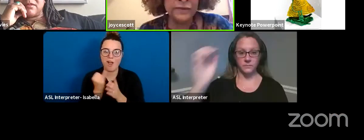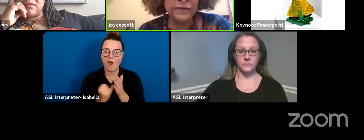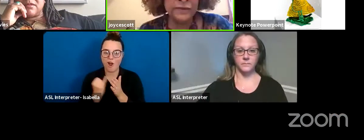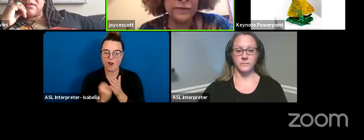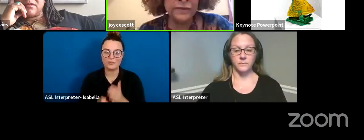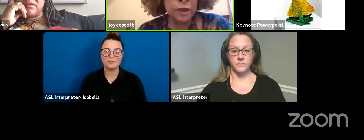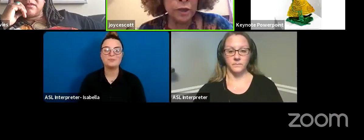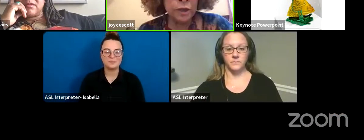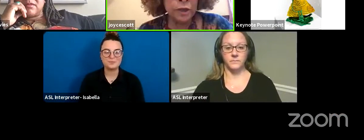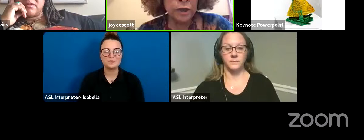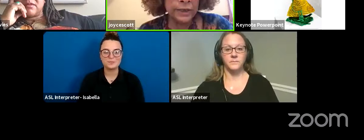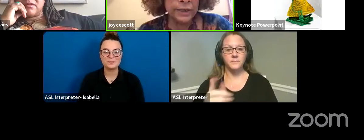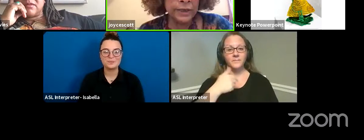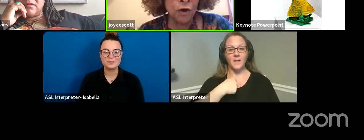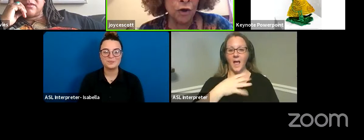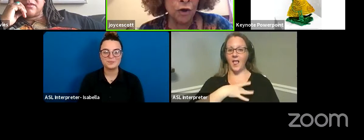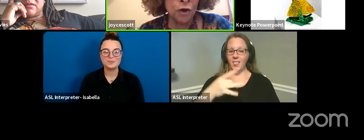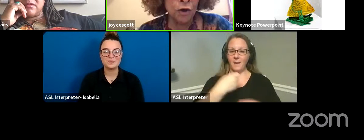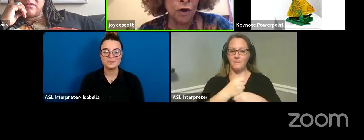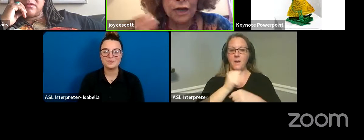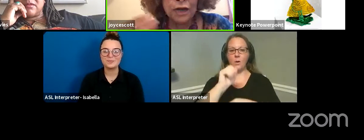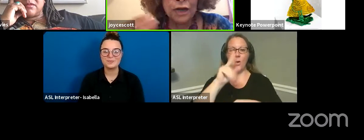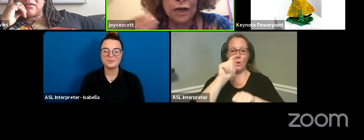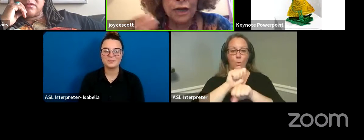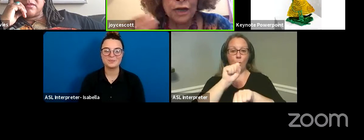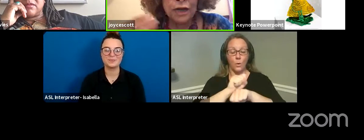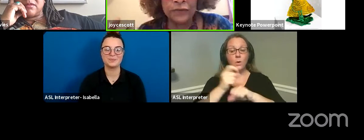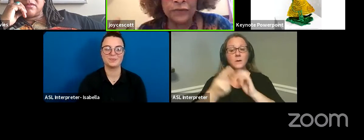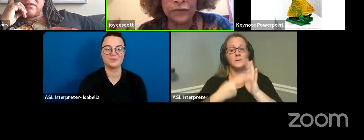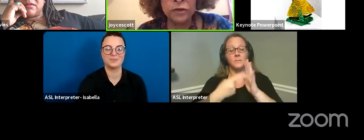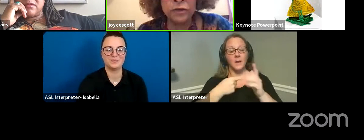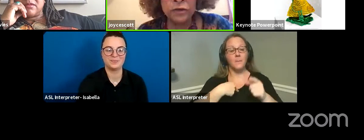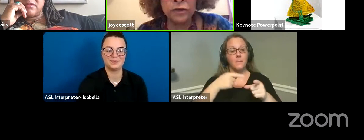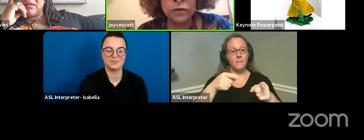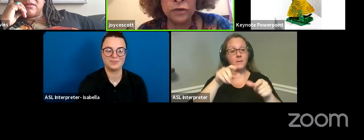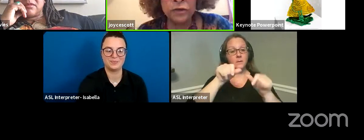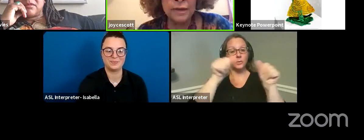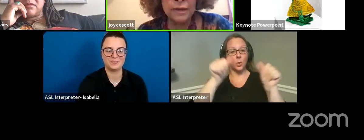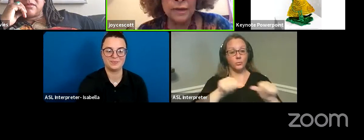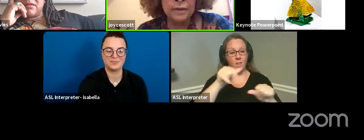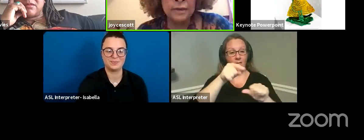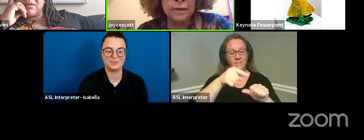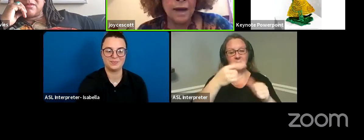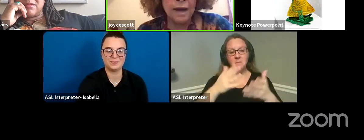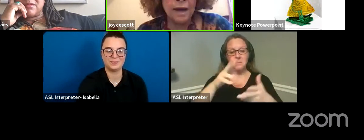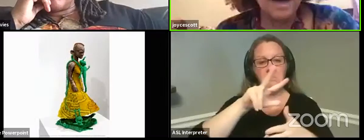is probably almost 30 inches tall, and I'll dress it just like we would dress